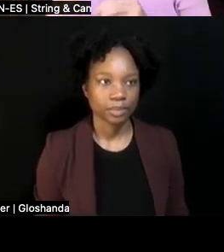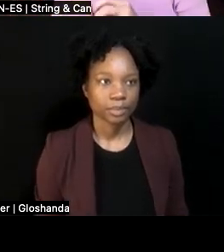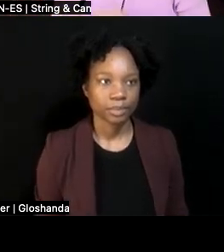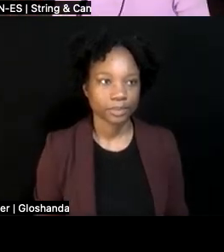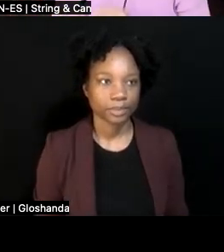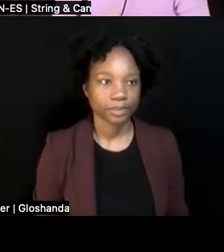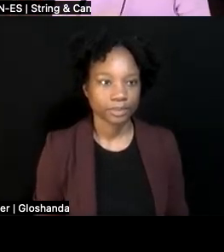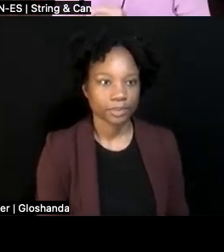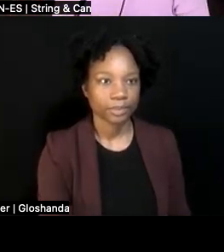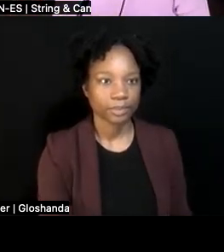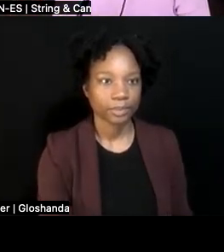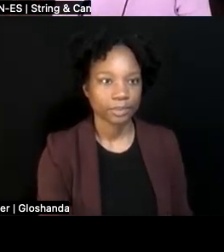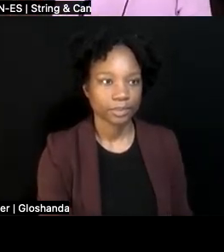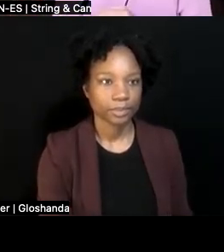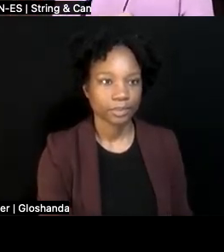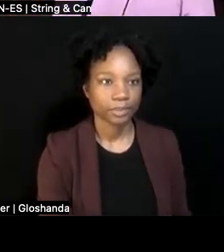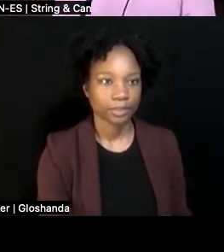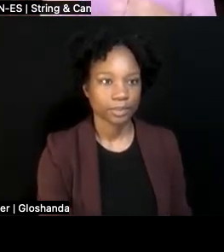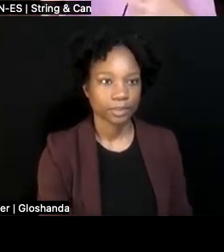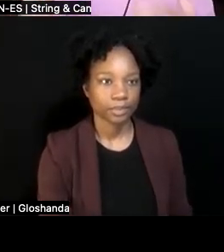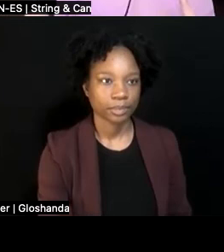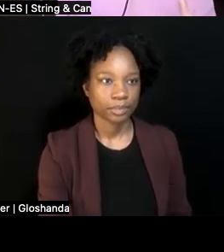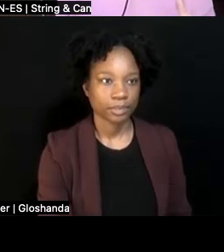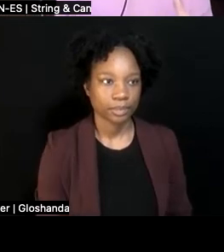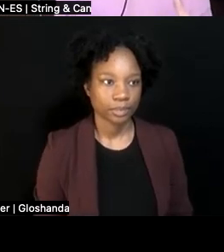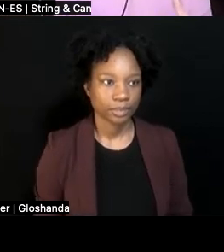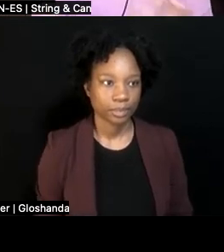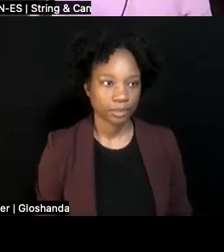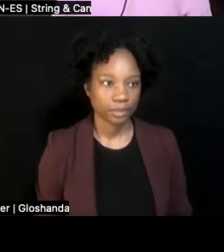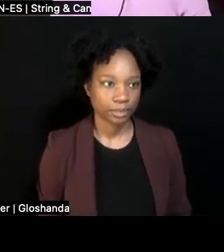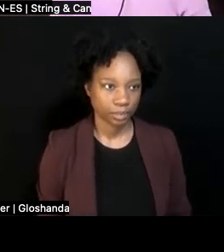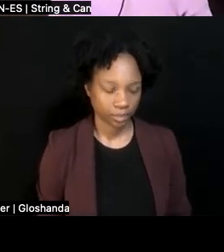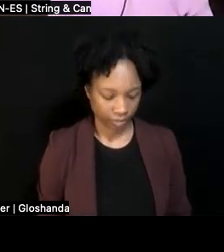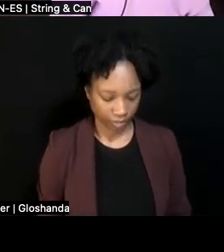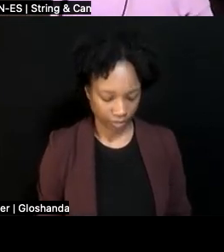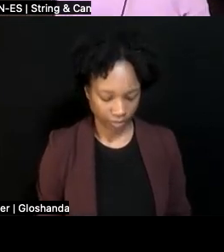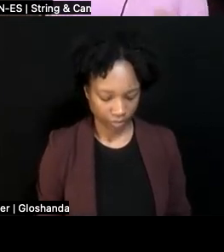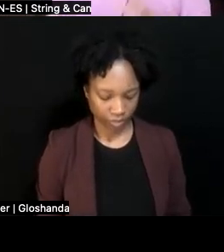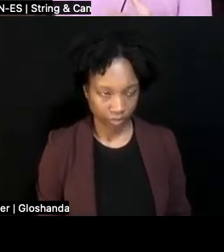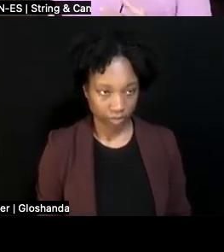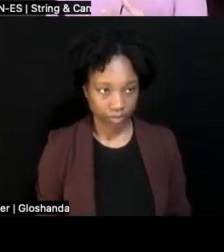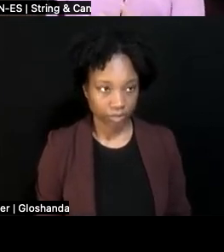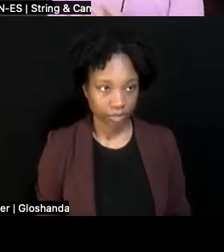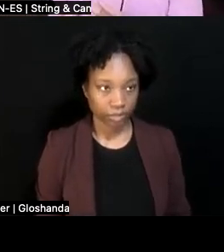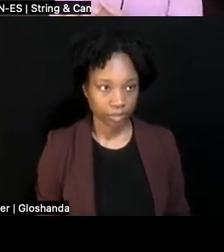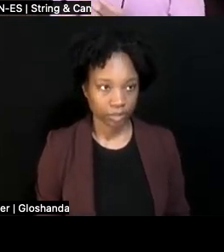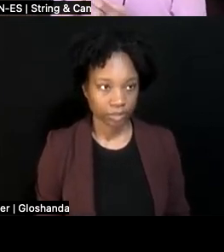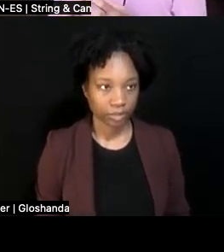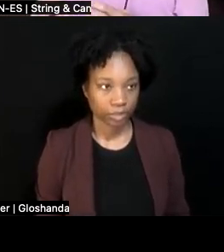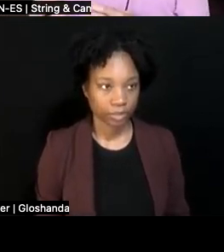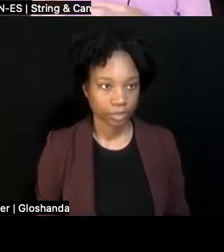I am not into the norm. It's really the diversity that inspires me. And to give you a concrete